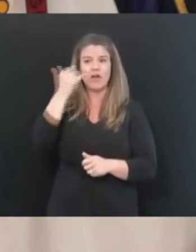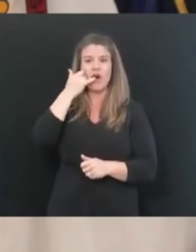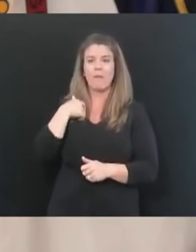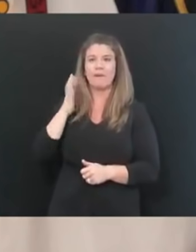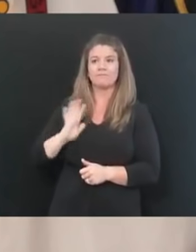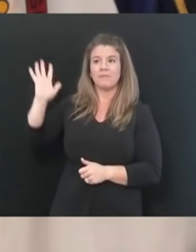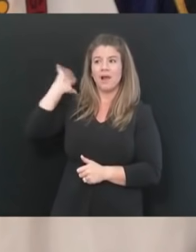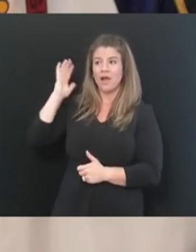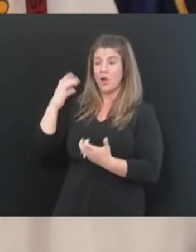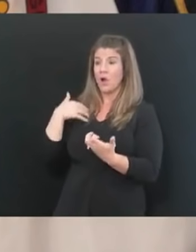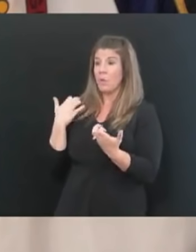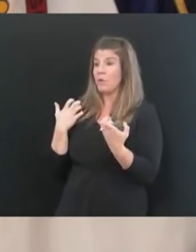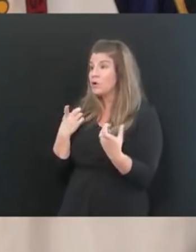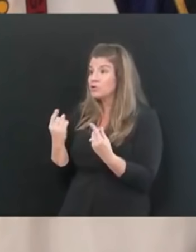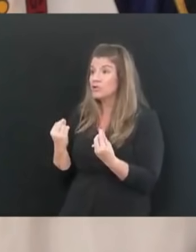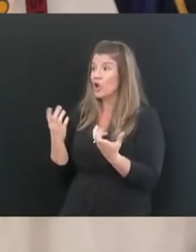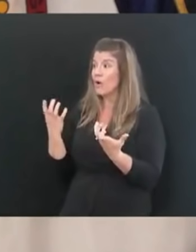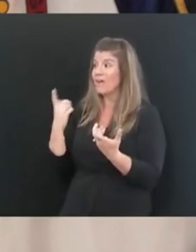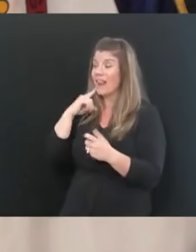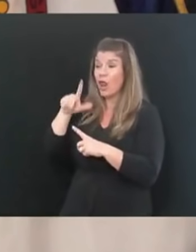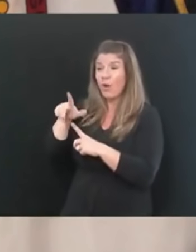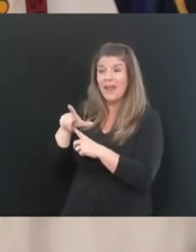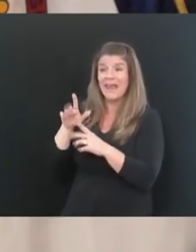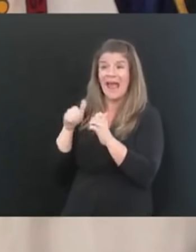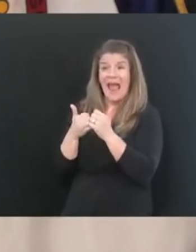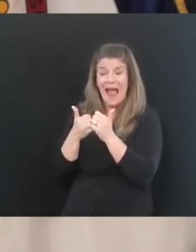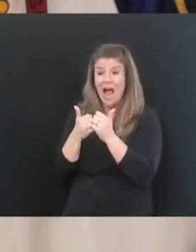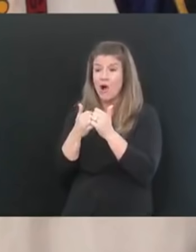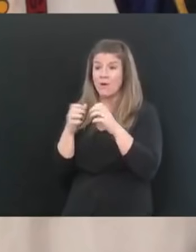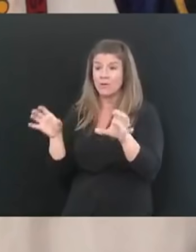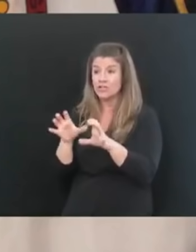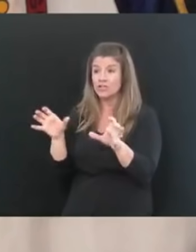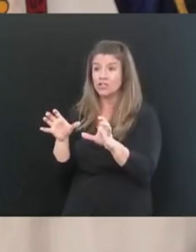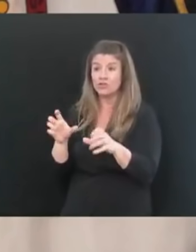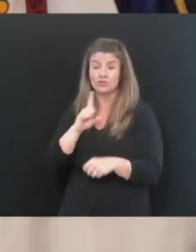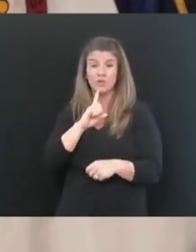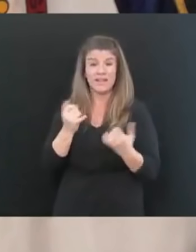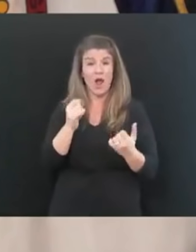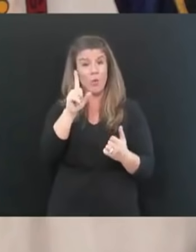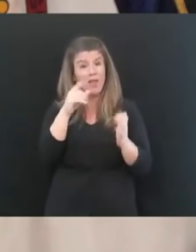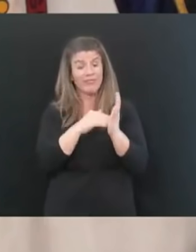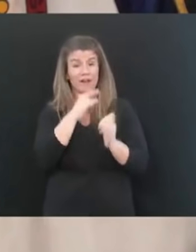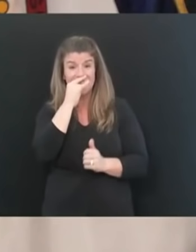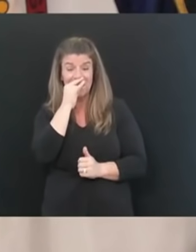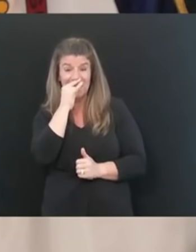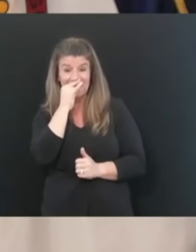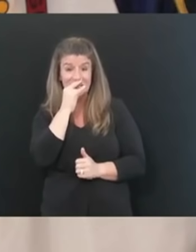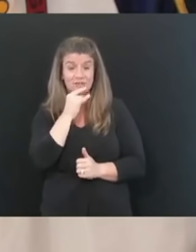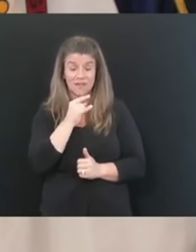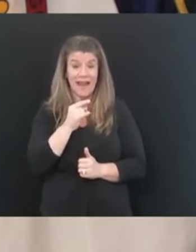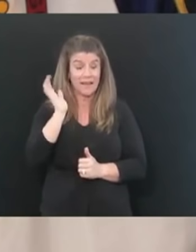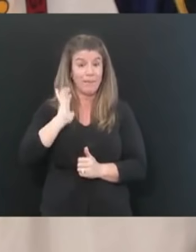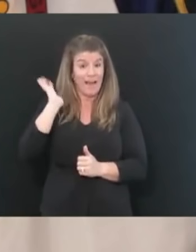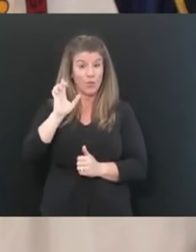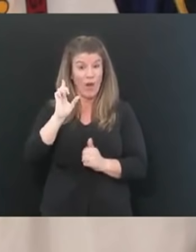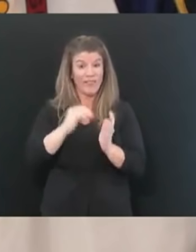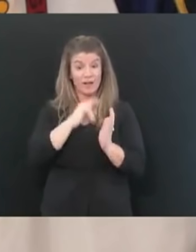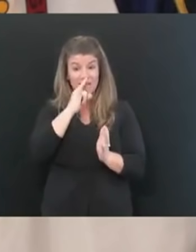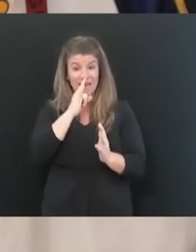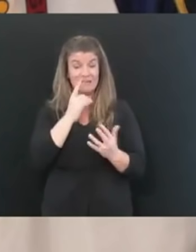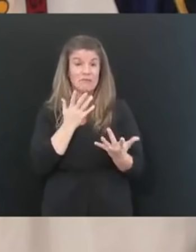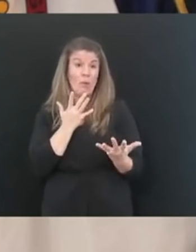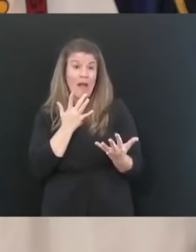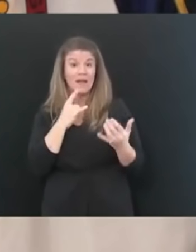what are we going to do? What are we going to do about the Little League? There's almost 1,000 kids, or there has been in the past and